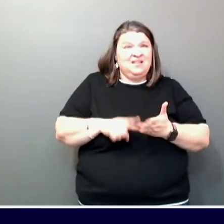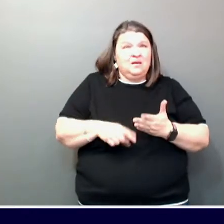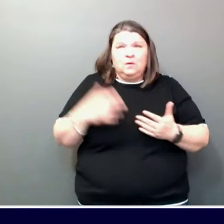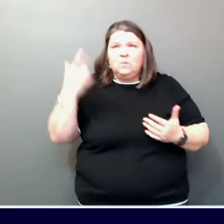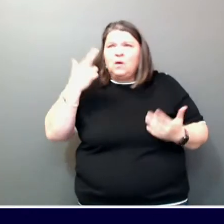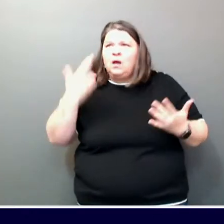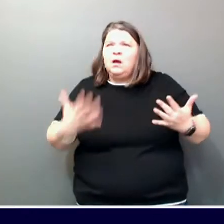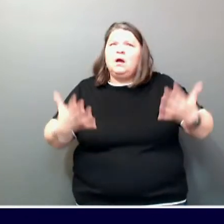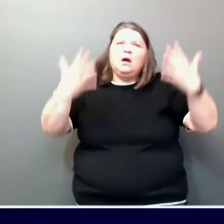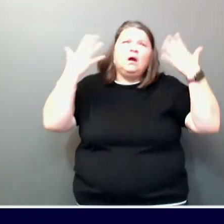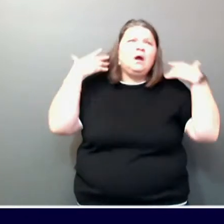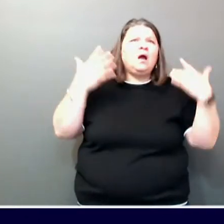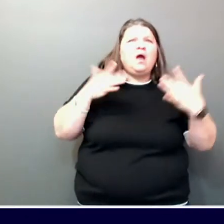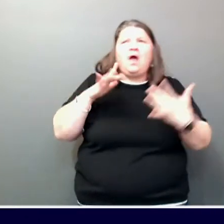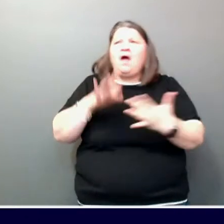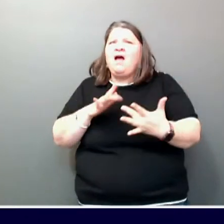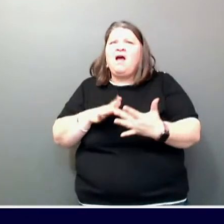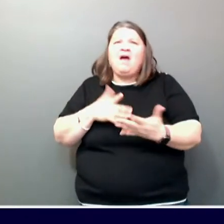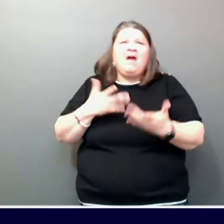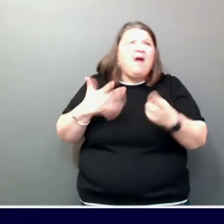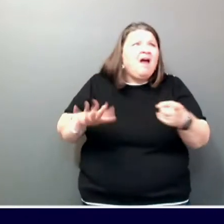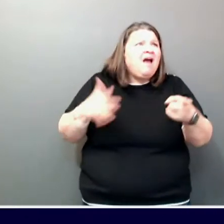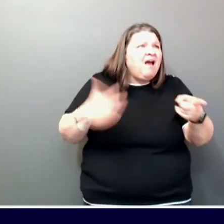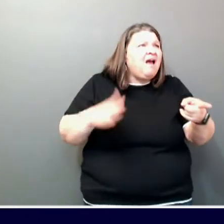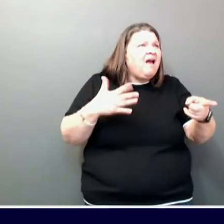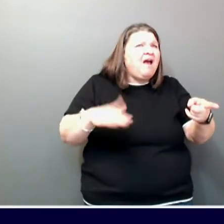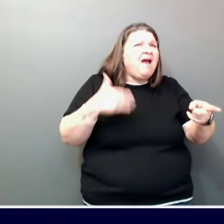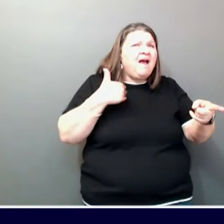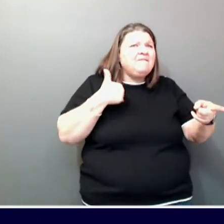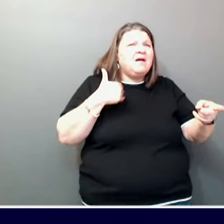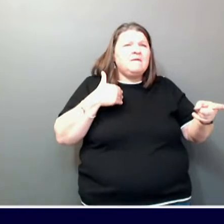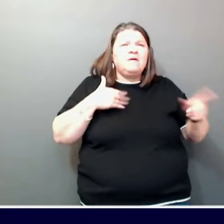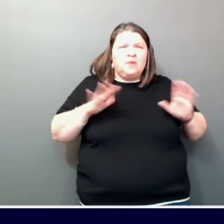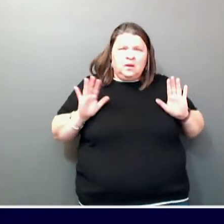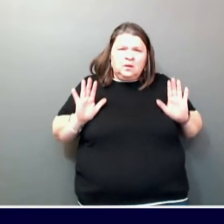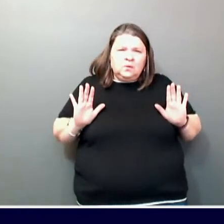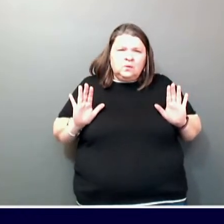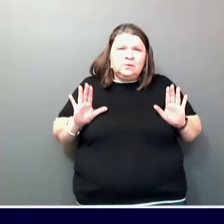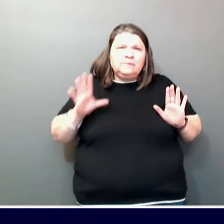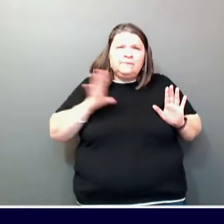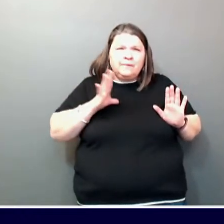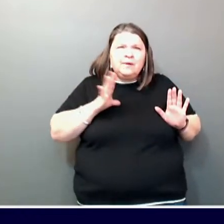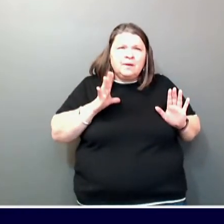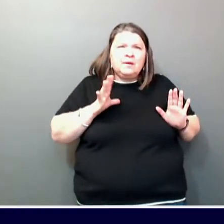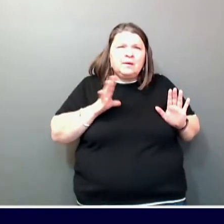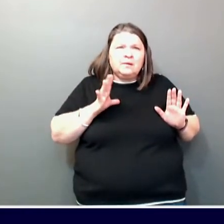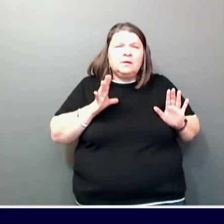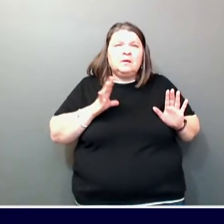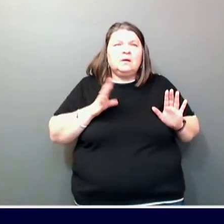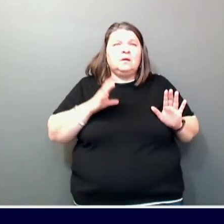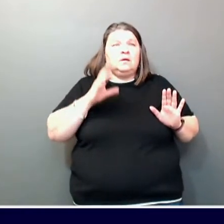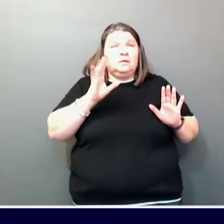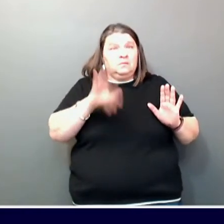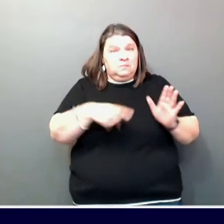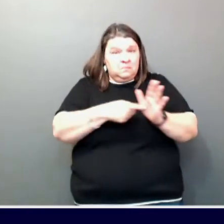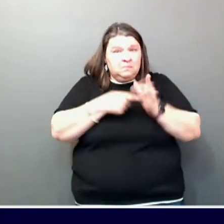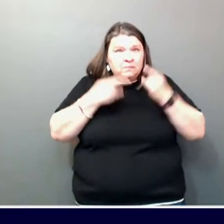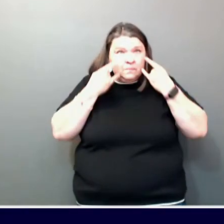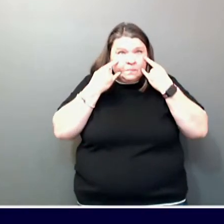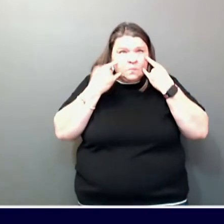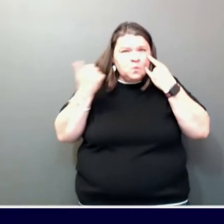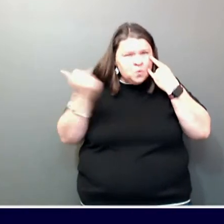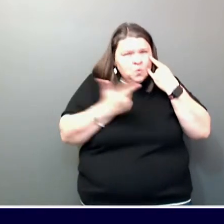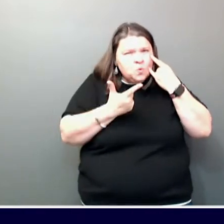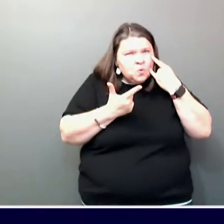contact tracing, have masking in place. Well, what we've seen since then, and looking at data from Maine as well as looking at data from